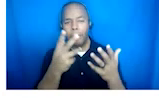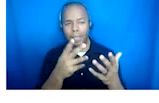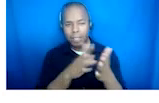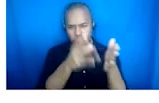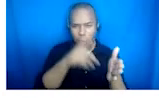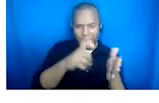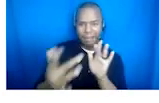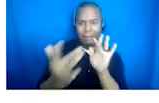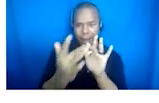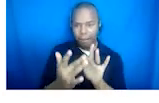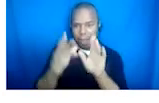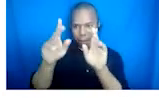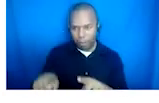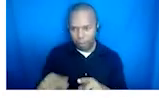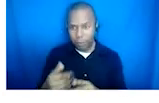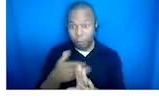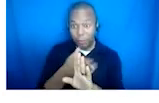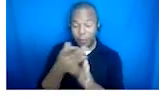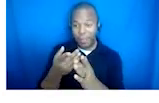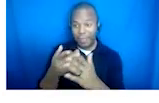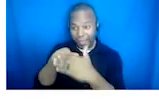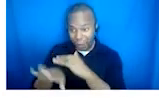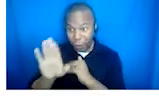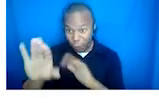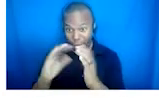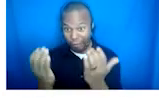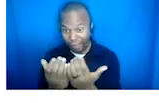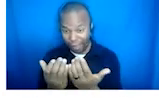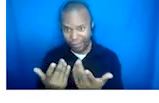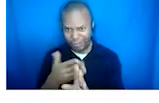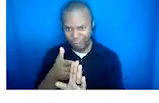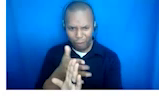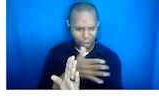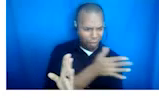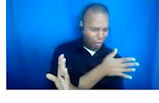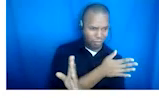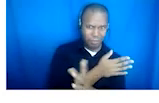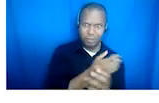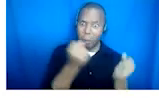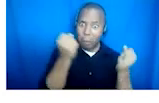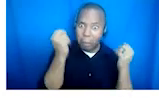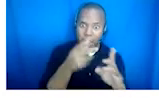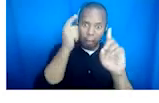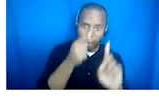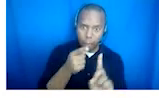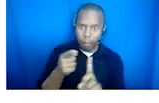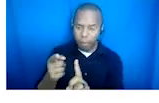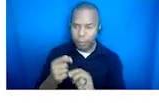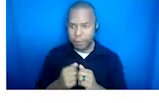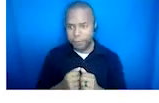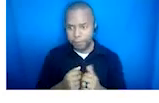has before they even get into your class, and then after, or even during, and then after to